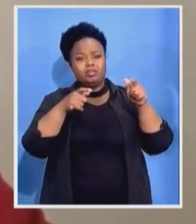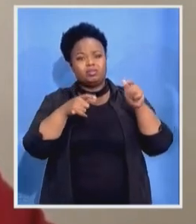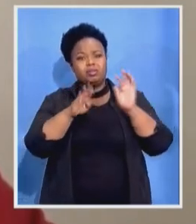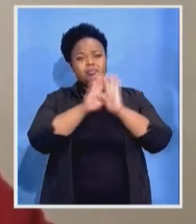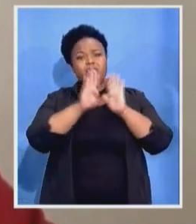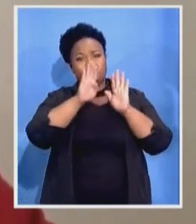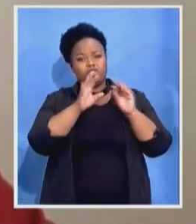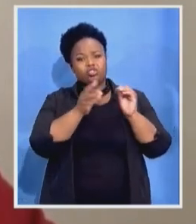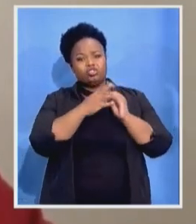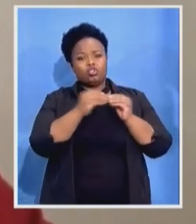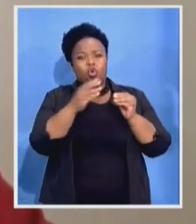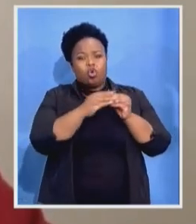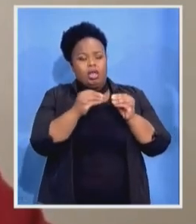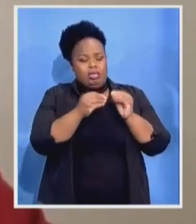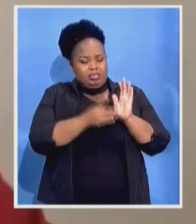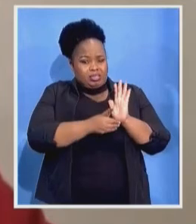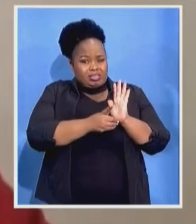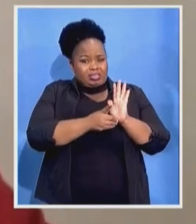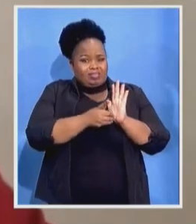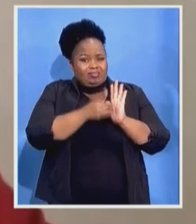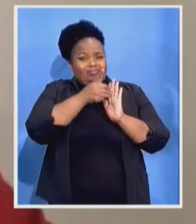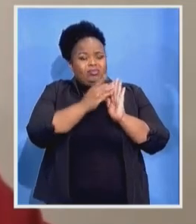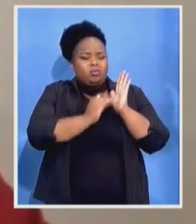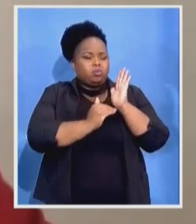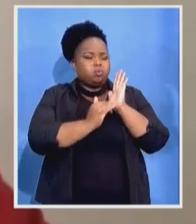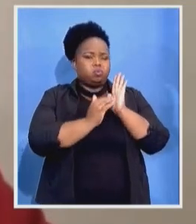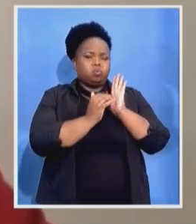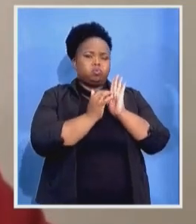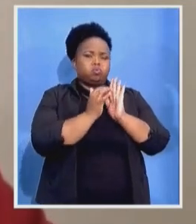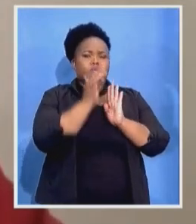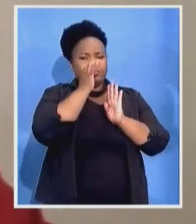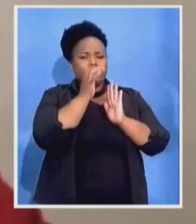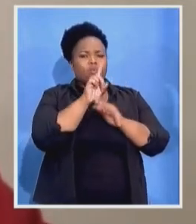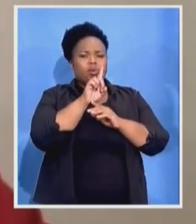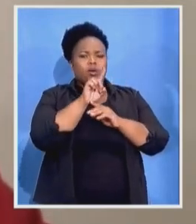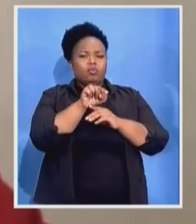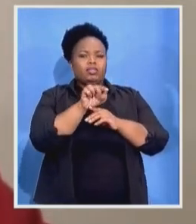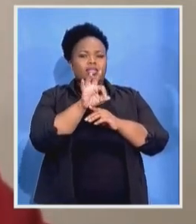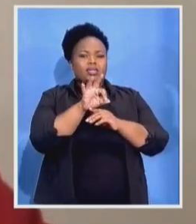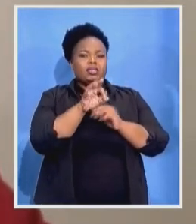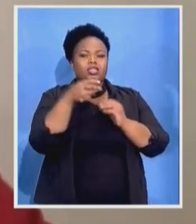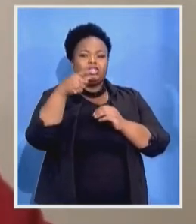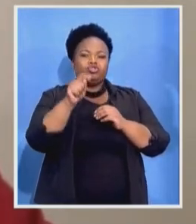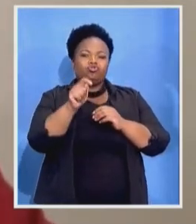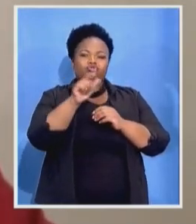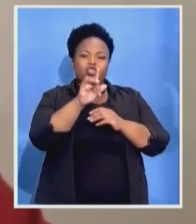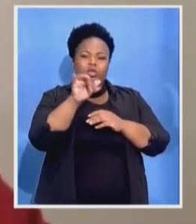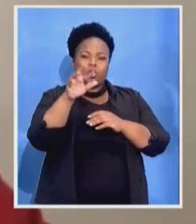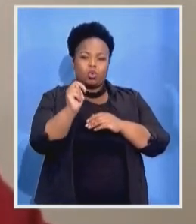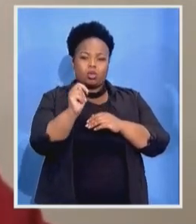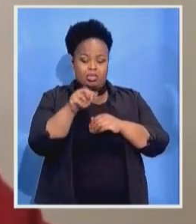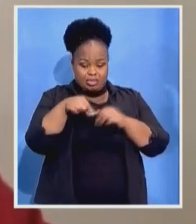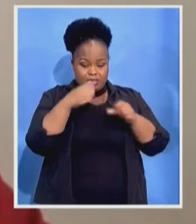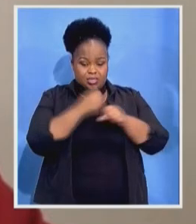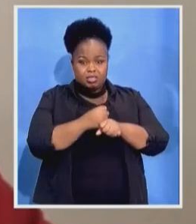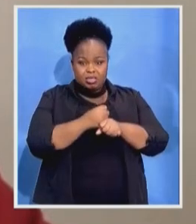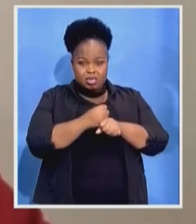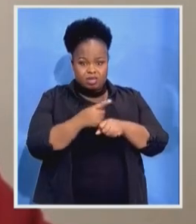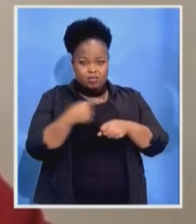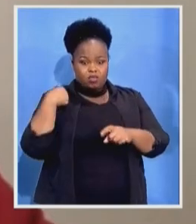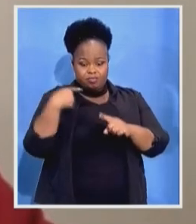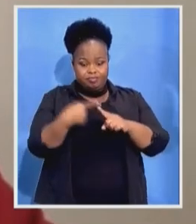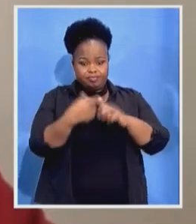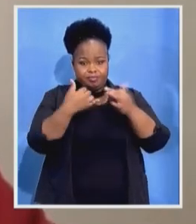trillion just this year during COVID-19 lockdown period. And